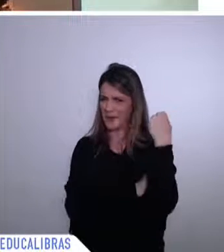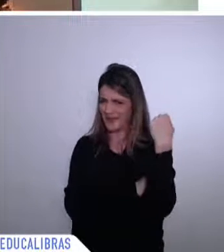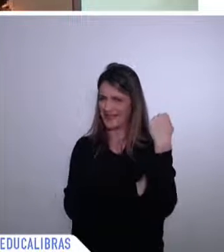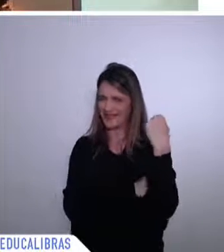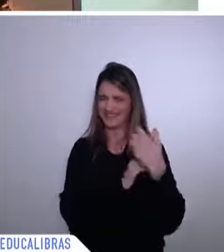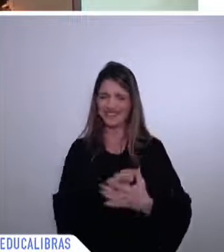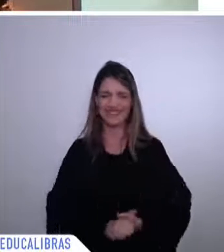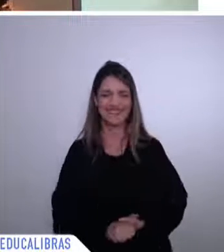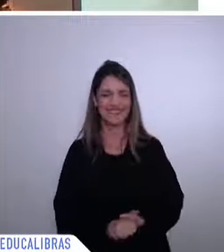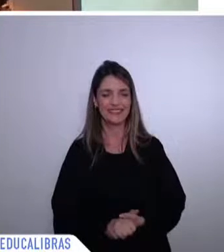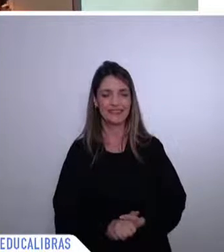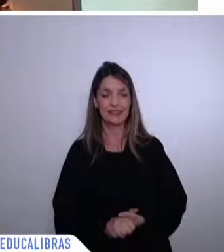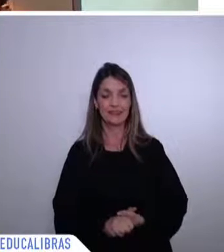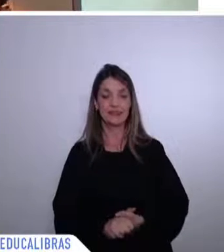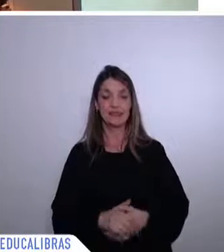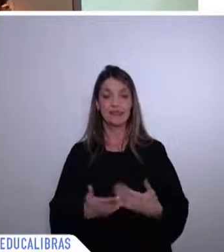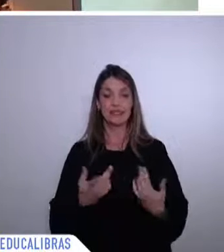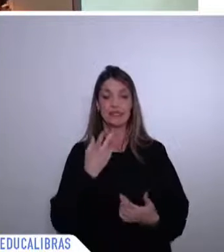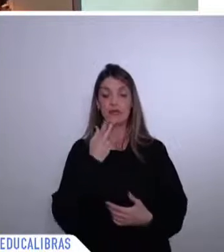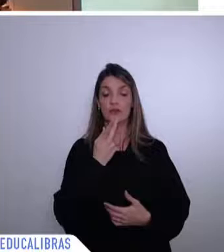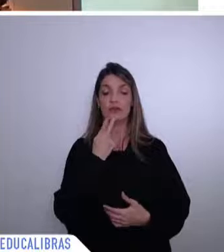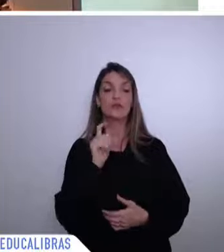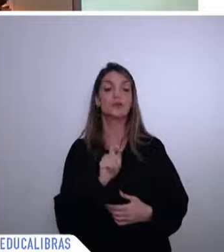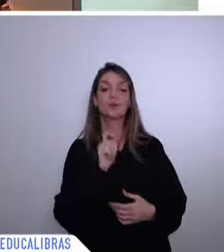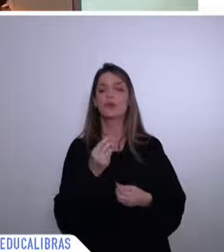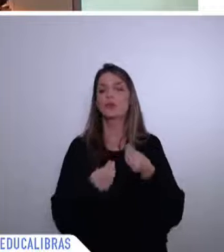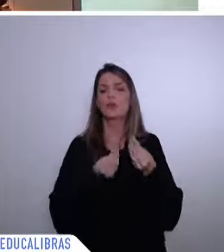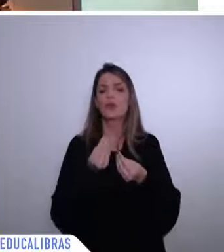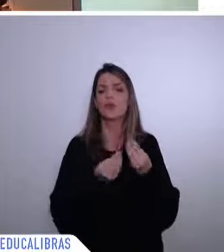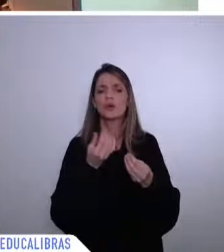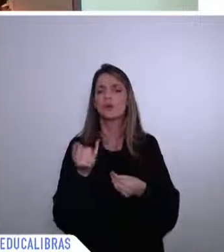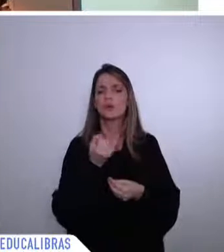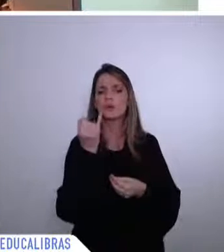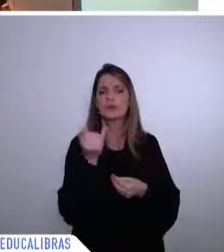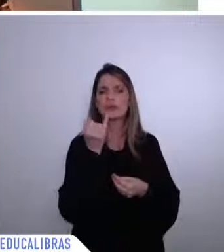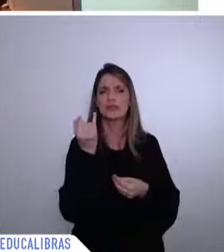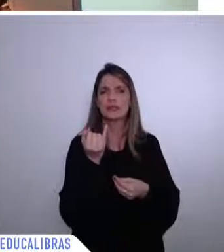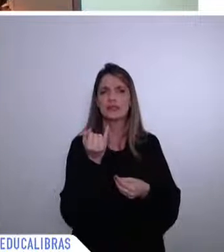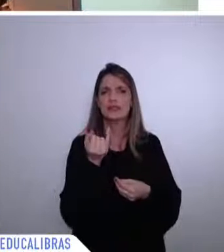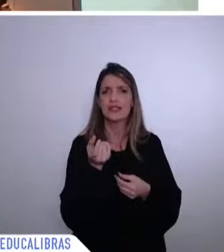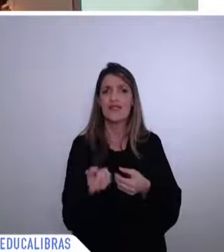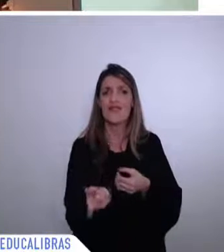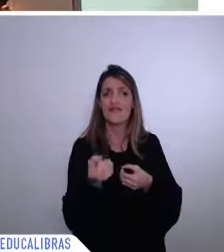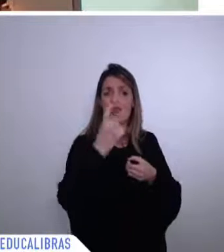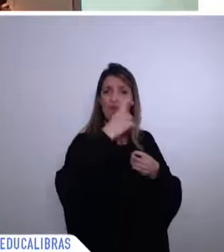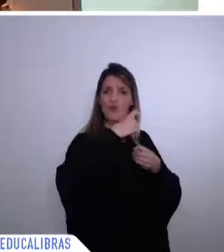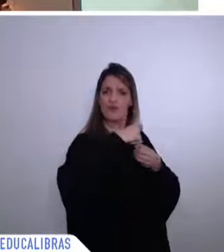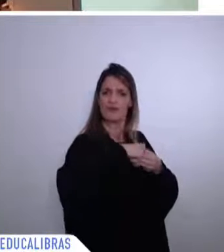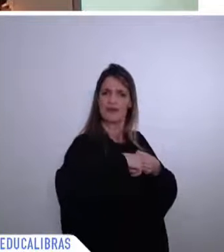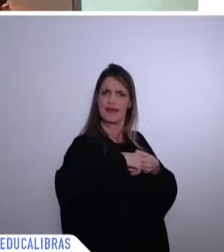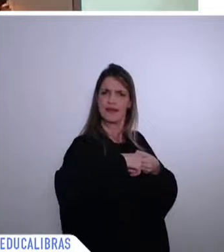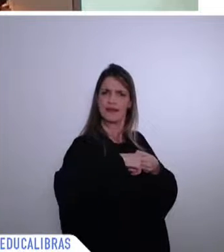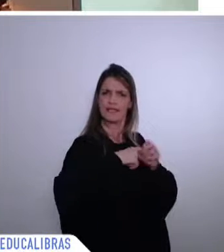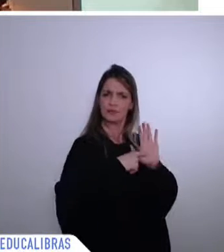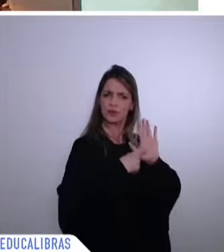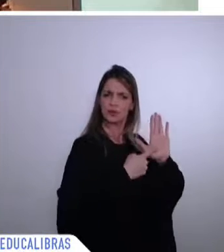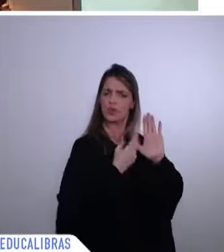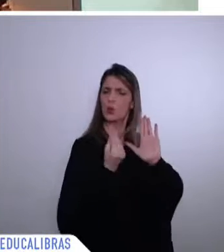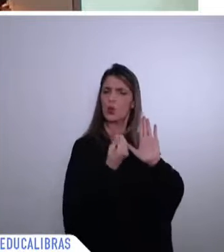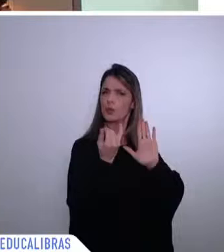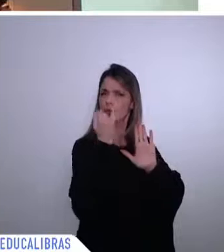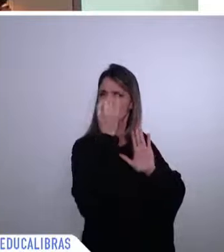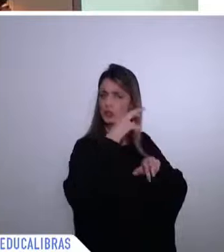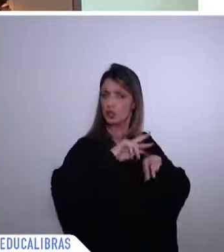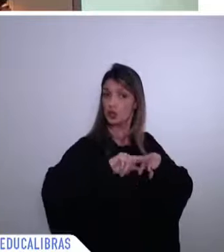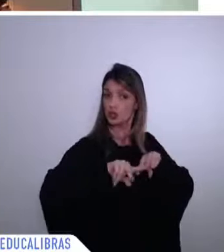the day. So I'd like to talk to you about how important it is to take a step back